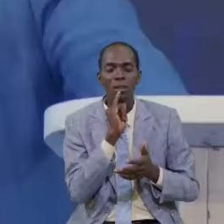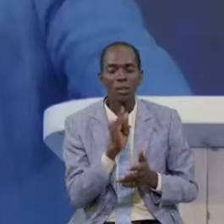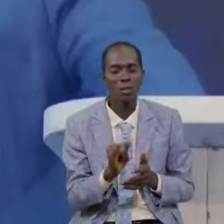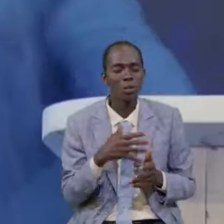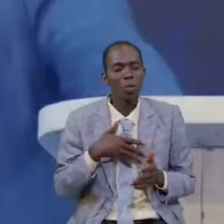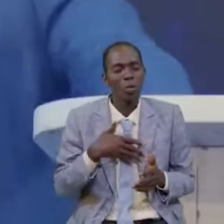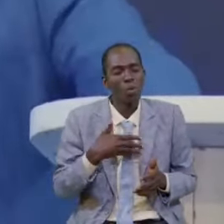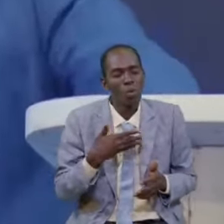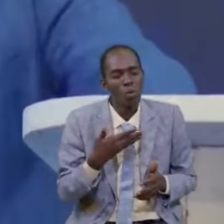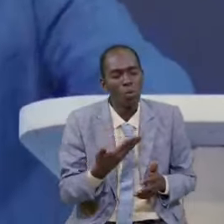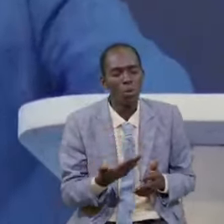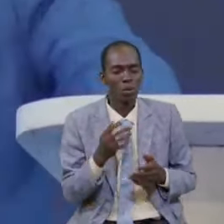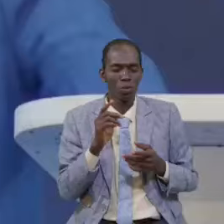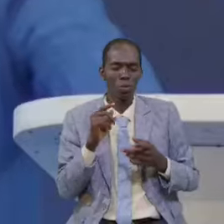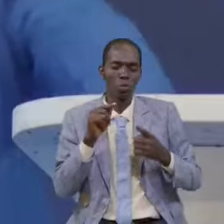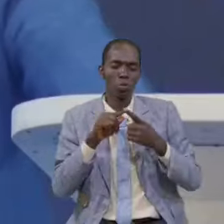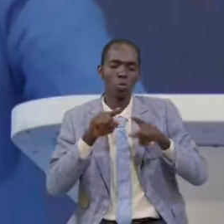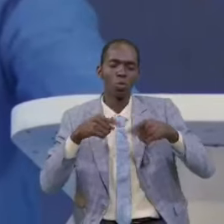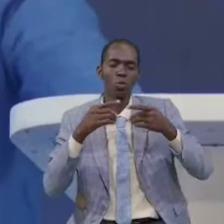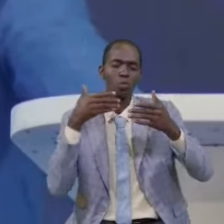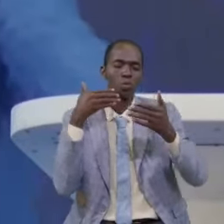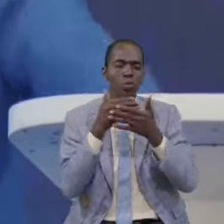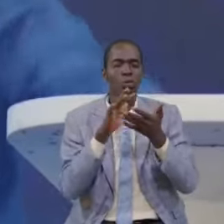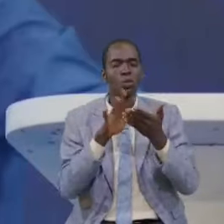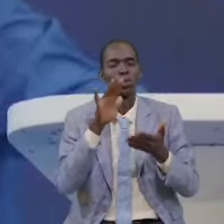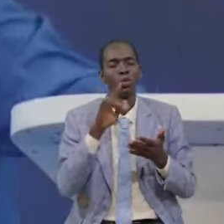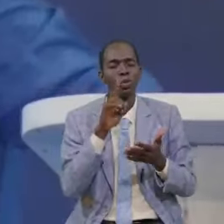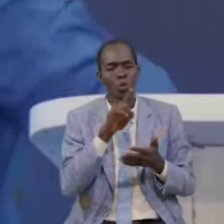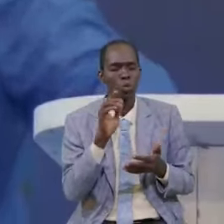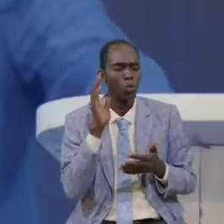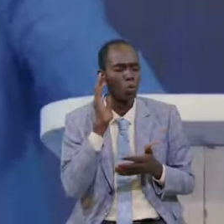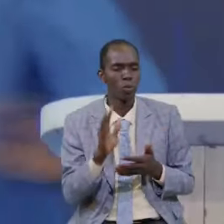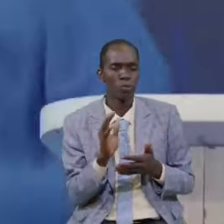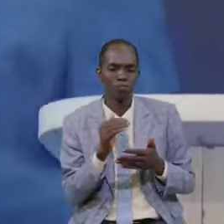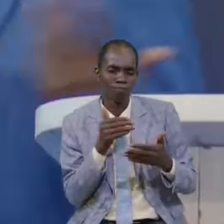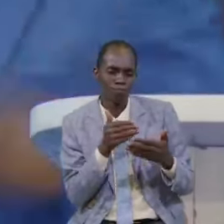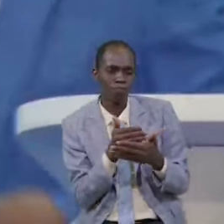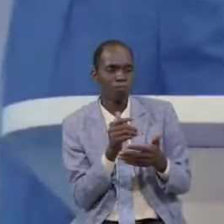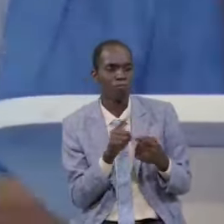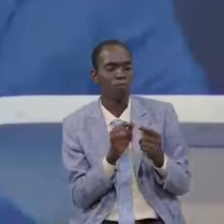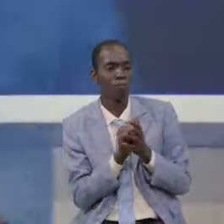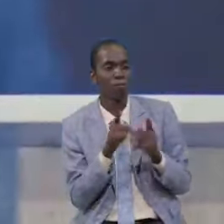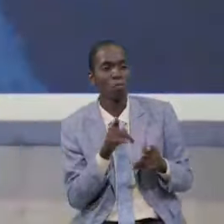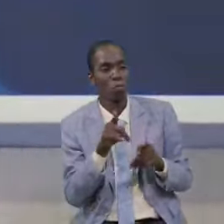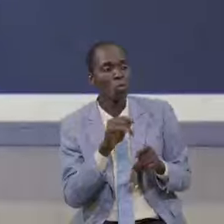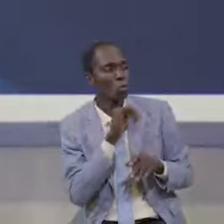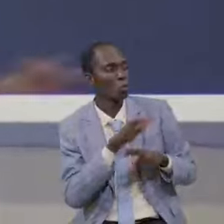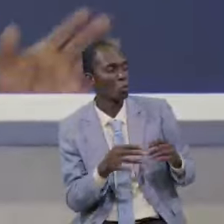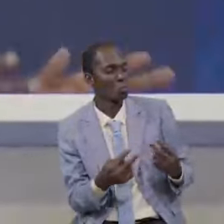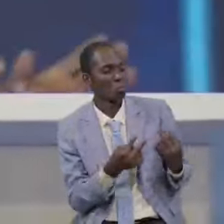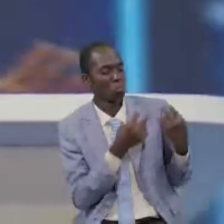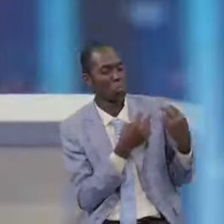goal. You don't move against your goal. You don't look back and then walk backwards. But